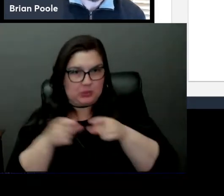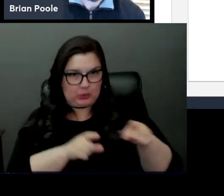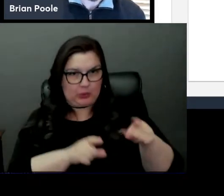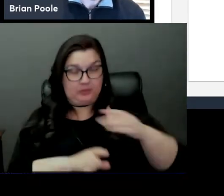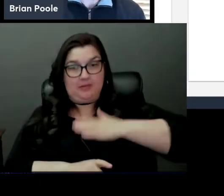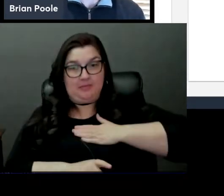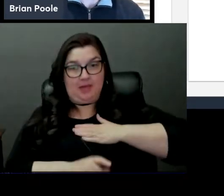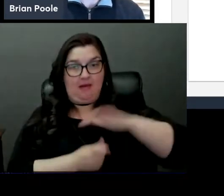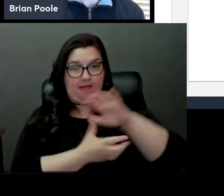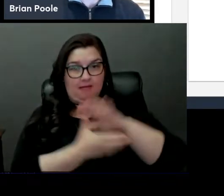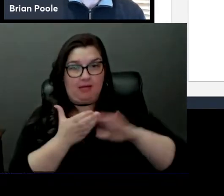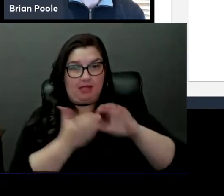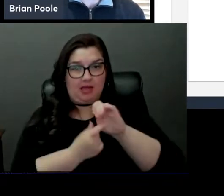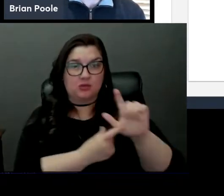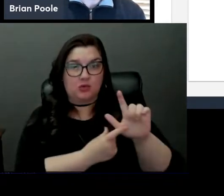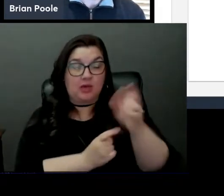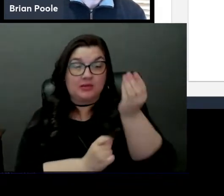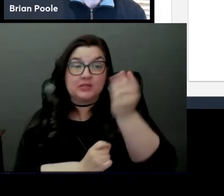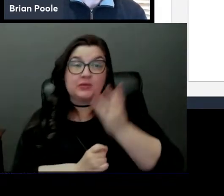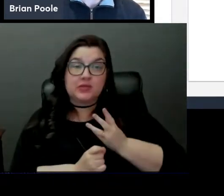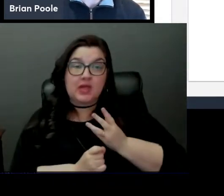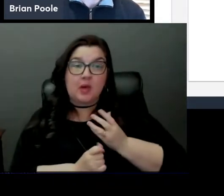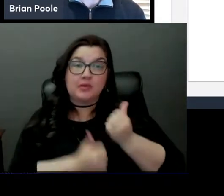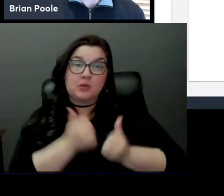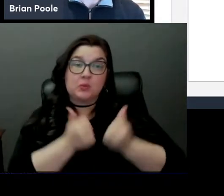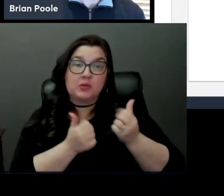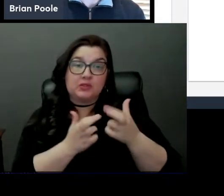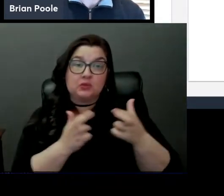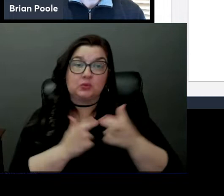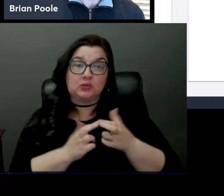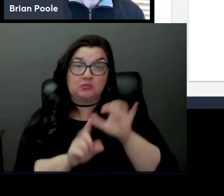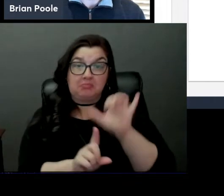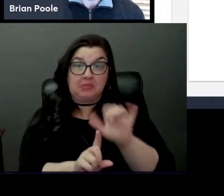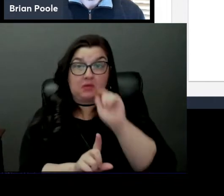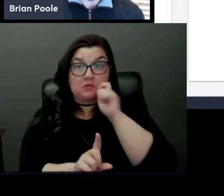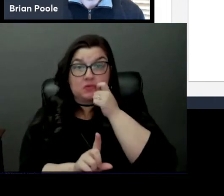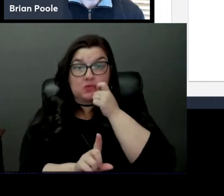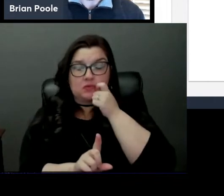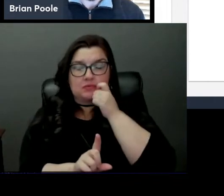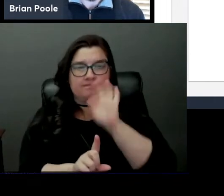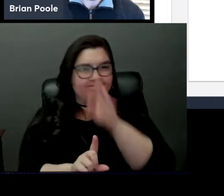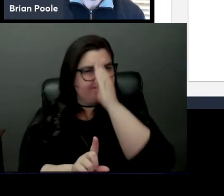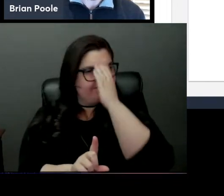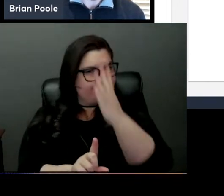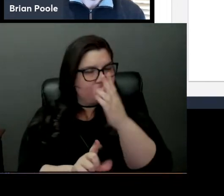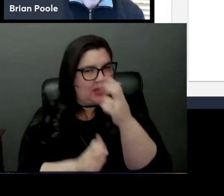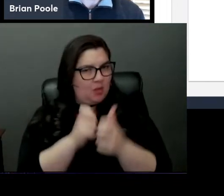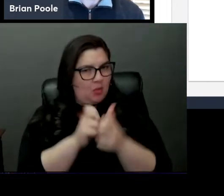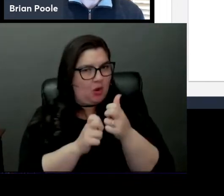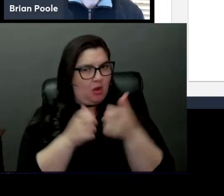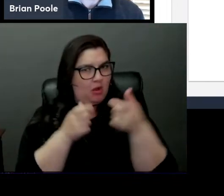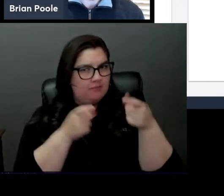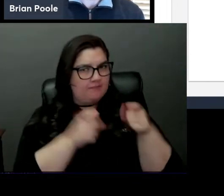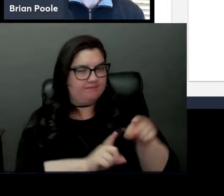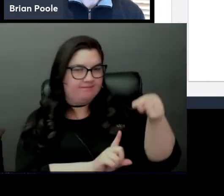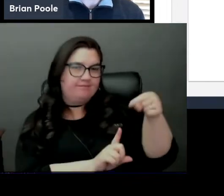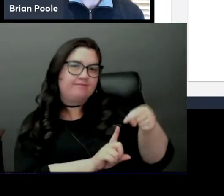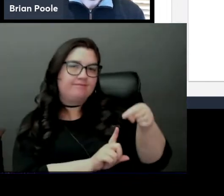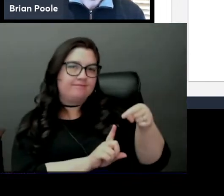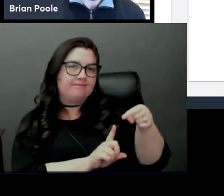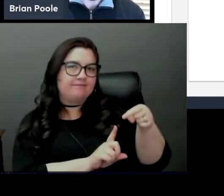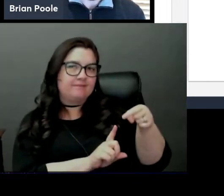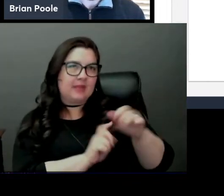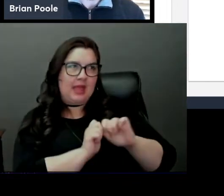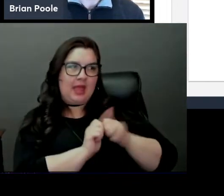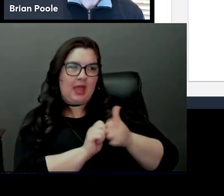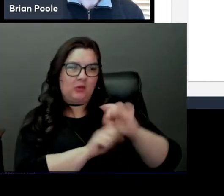region. And so this is pretty cool. The only problem then that you might have is, well, how do I set this